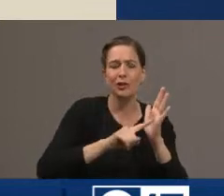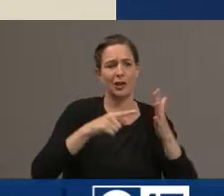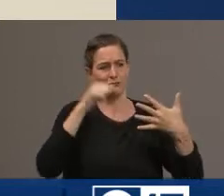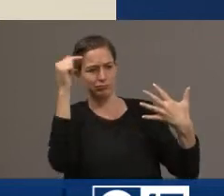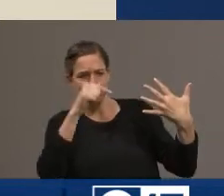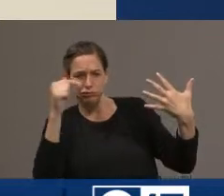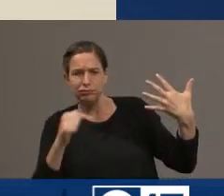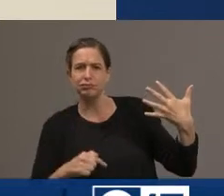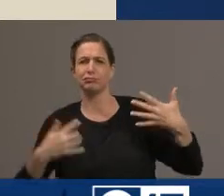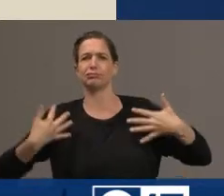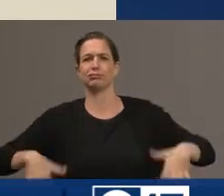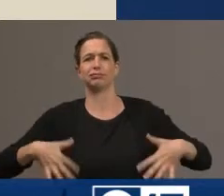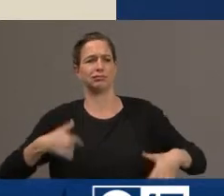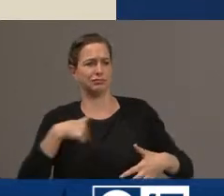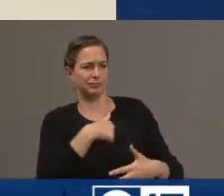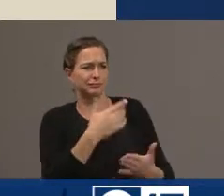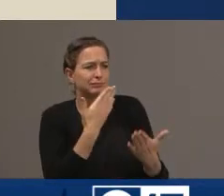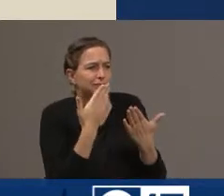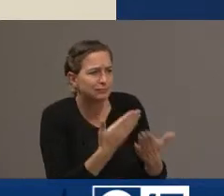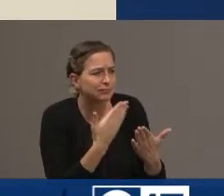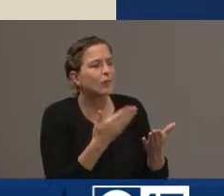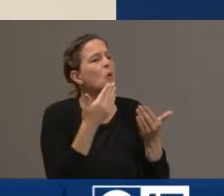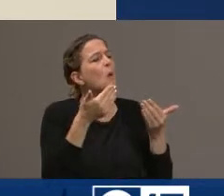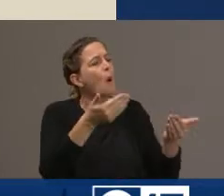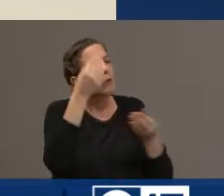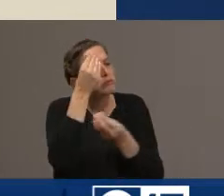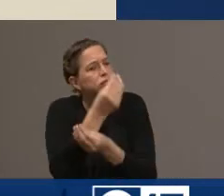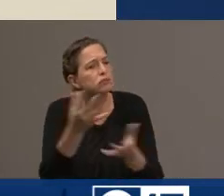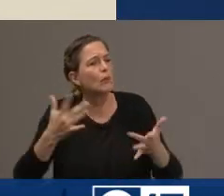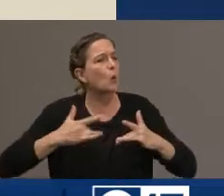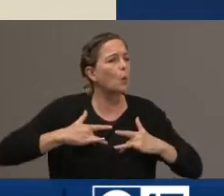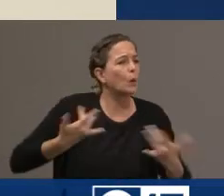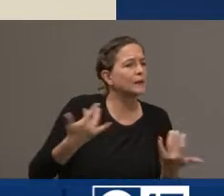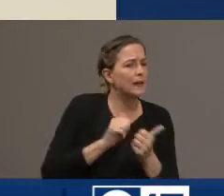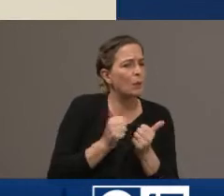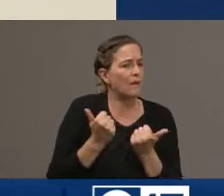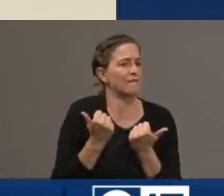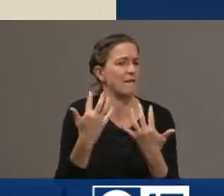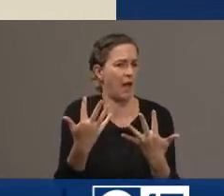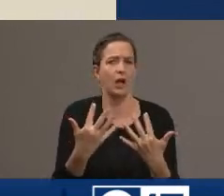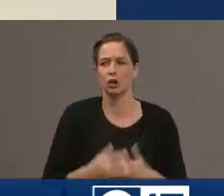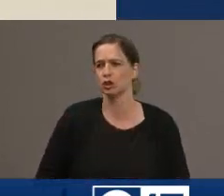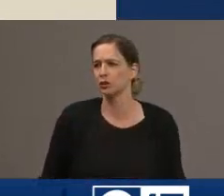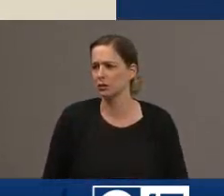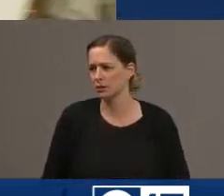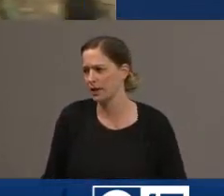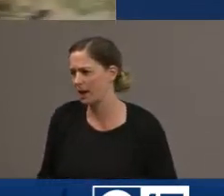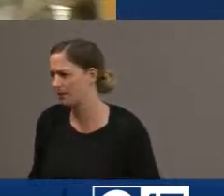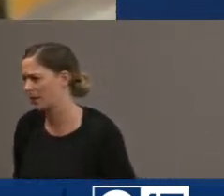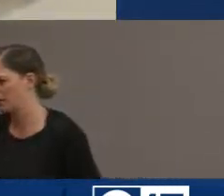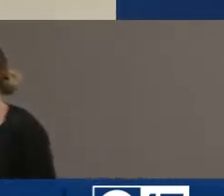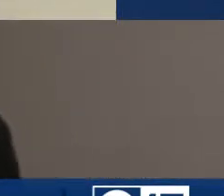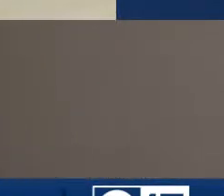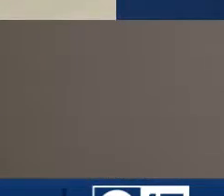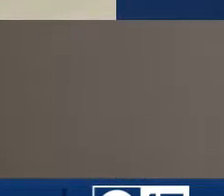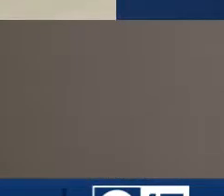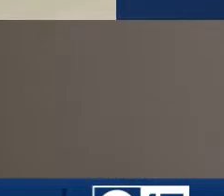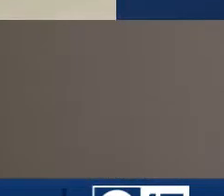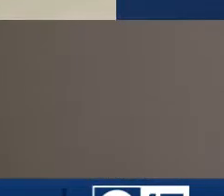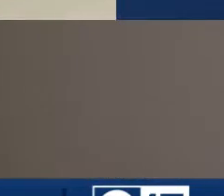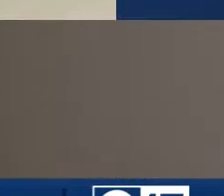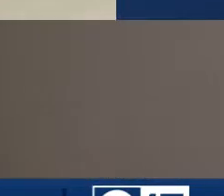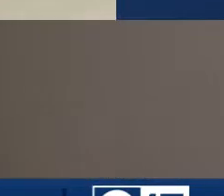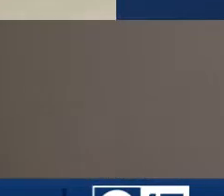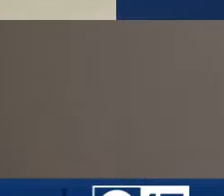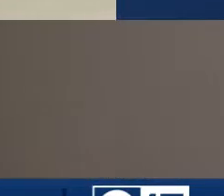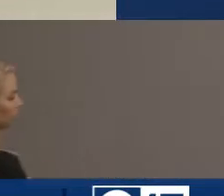grateful, and why don't you update everyone on what's happening with our fire situation? Yes, sir. Thanks, Governor. On the